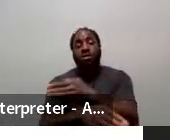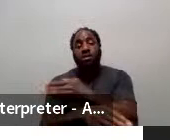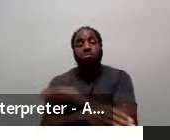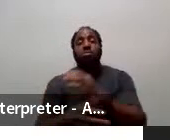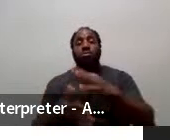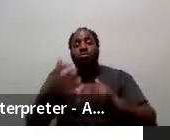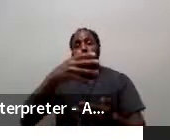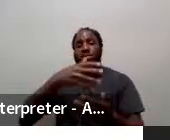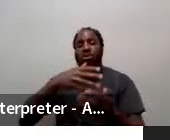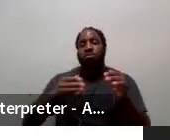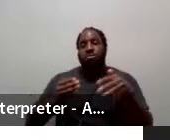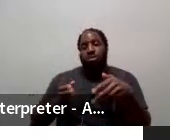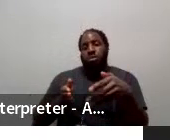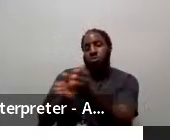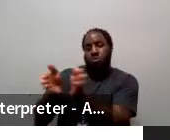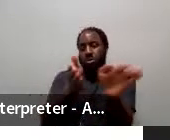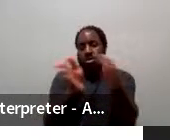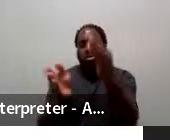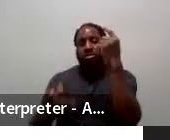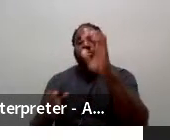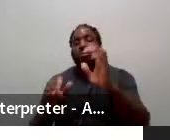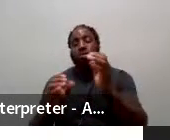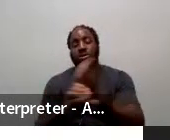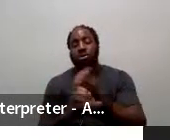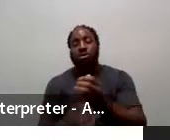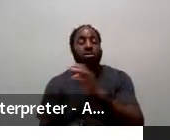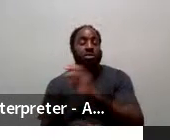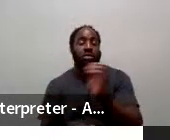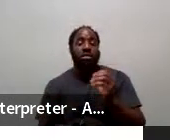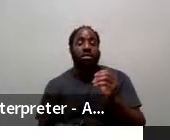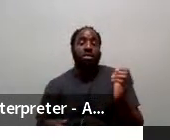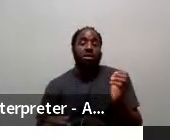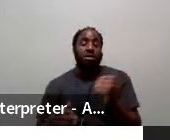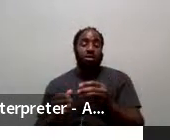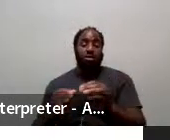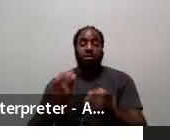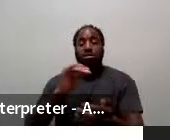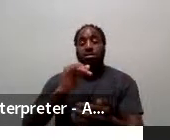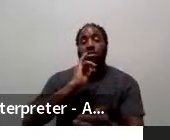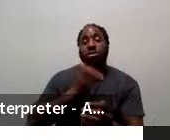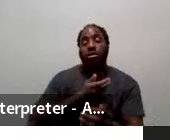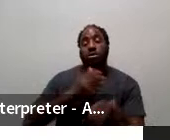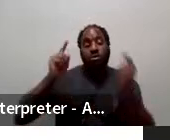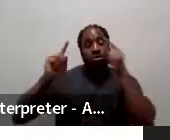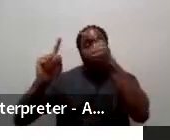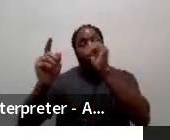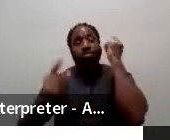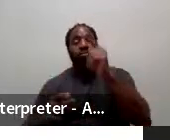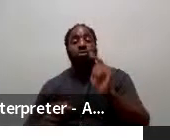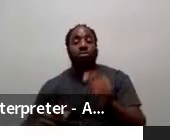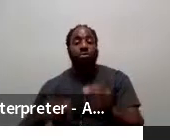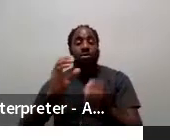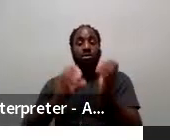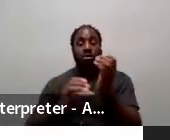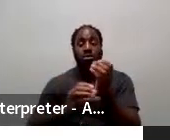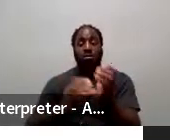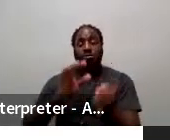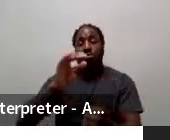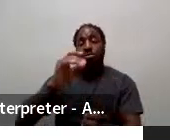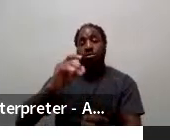vehicles. And the image on the right is what we envision for a future Bronxdale Avenue and for other streets that need improvements